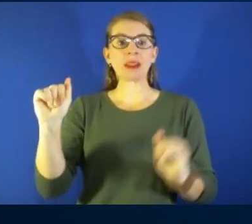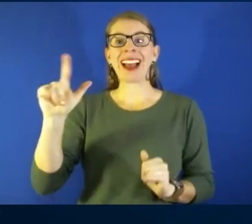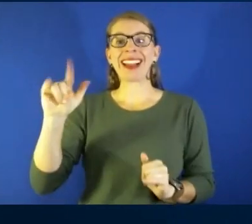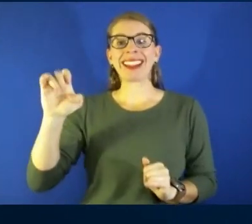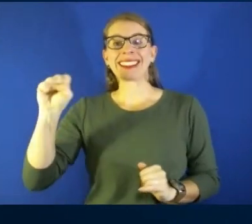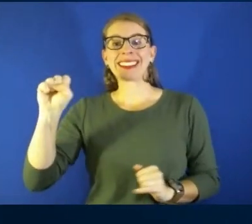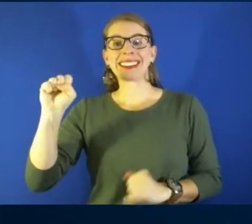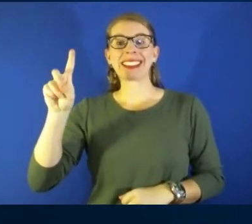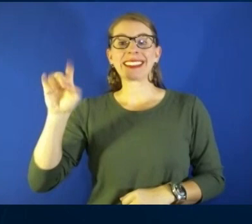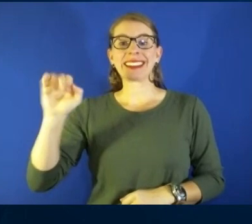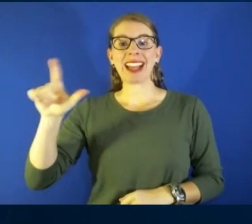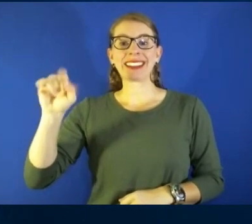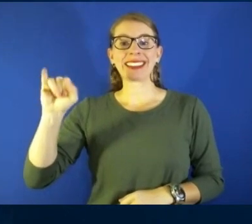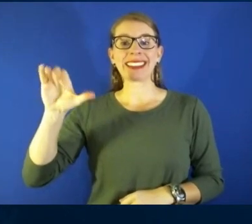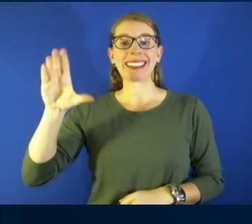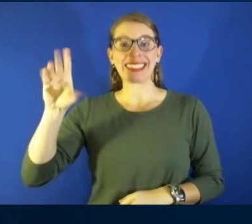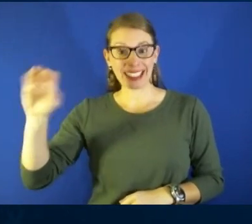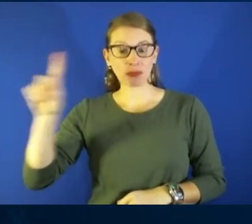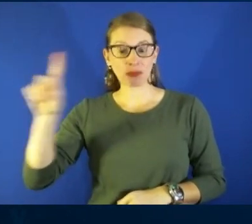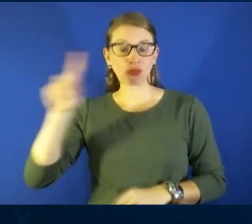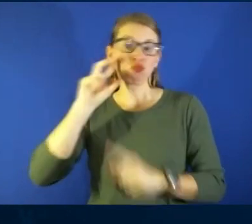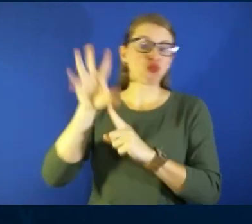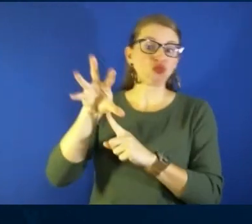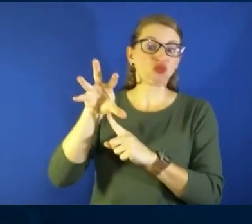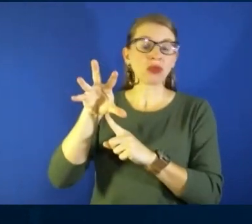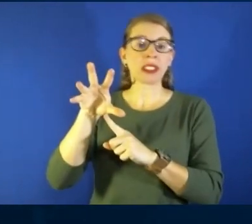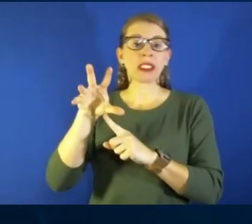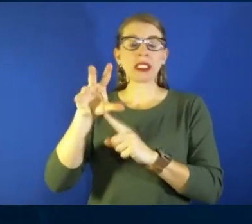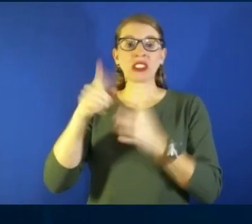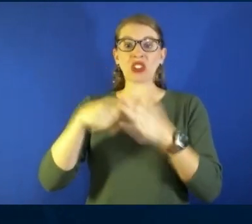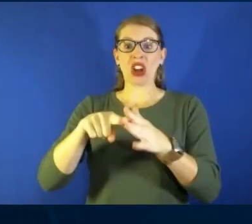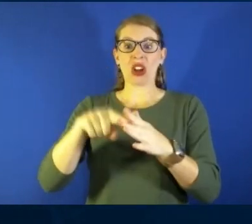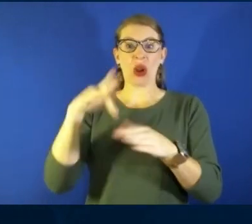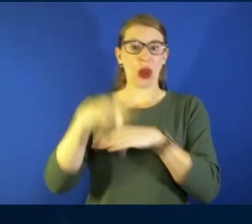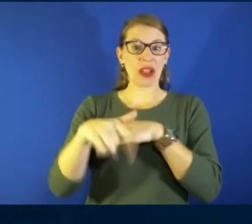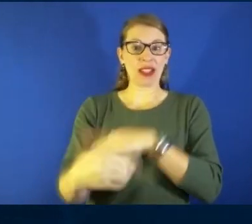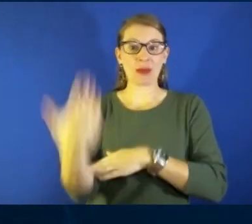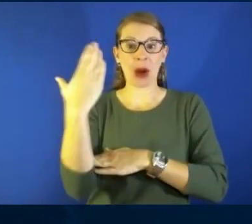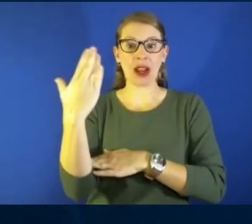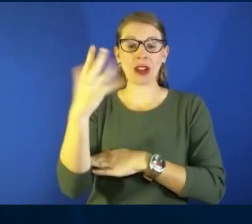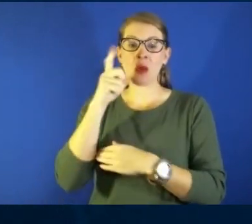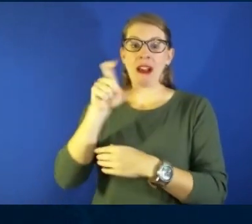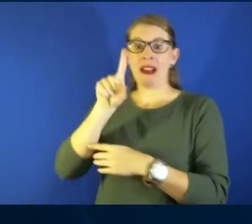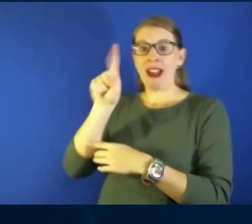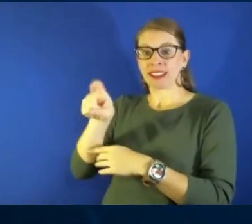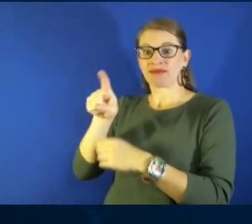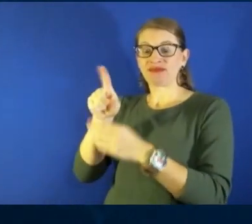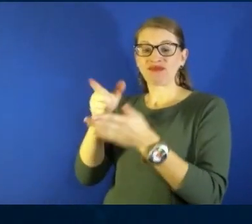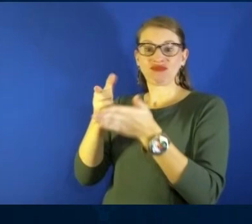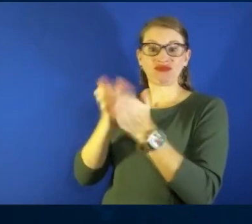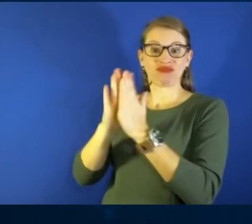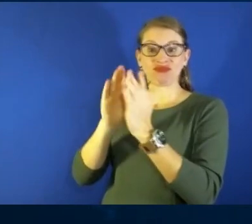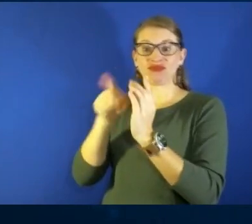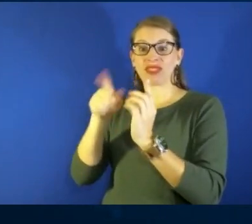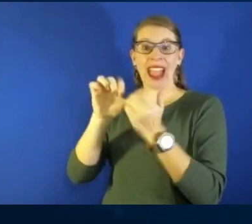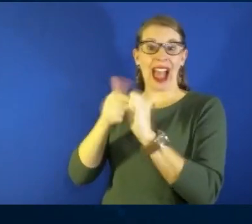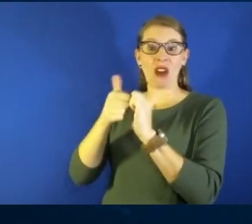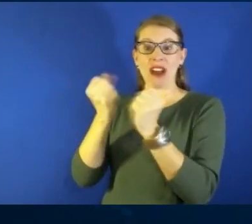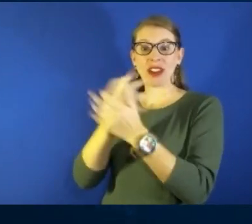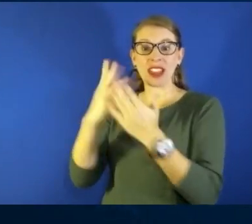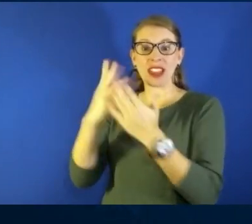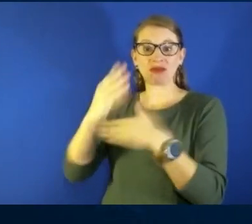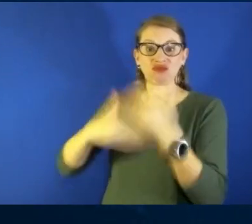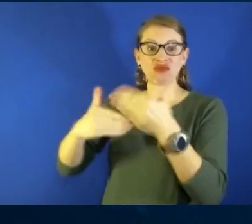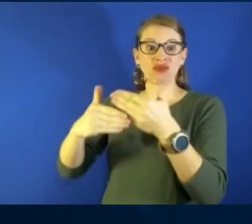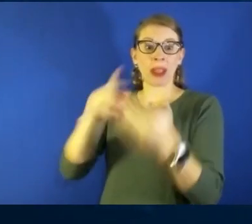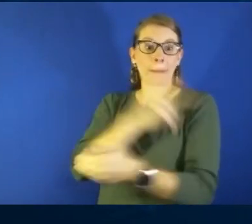been documenting this case since early this morning. Let's check in with her briefly before we get going today. Alexis, tell us a little bit about the patient and, of course,